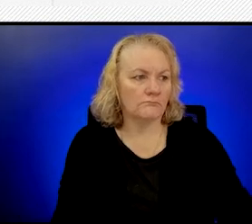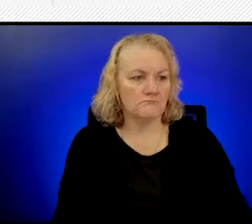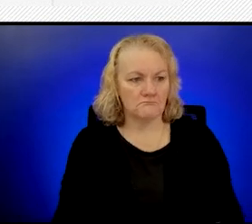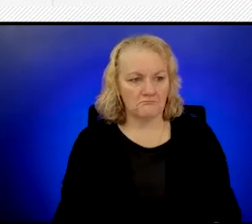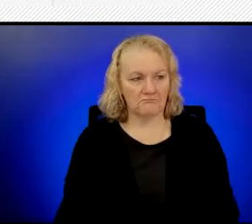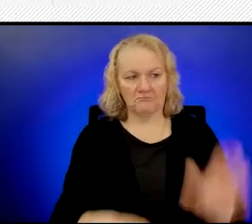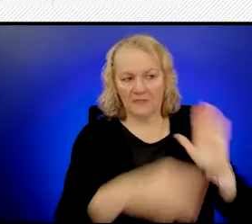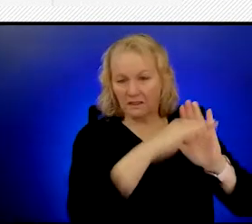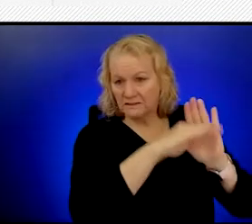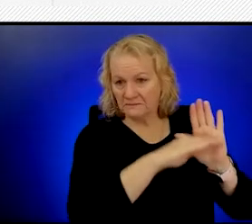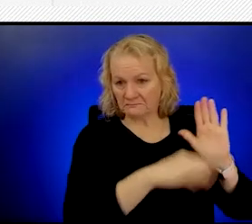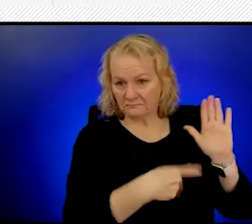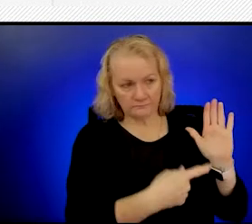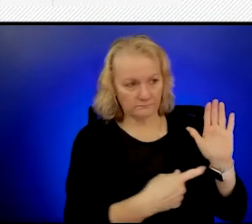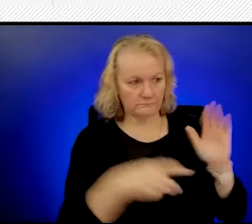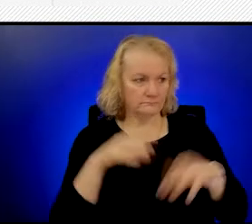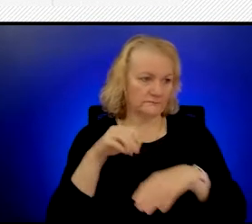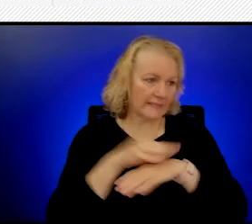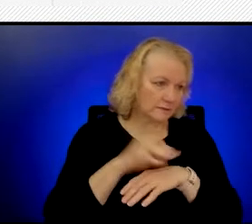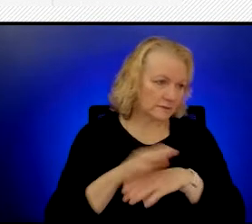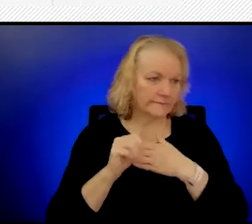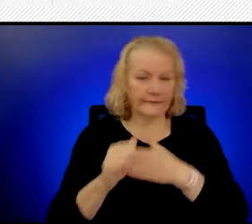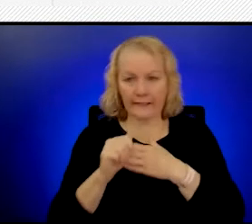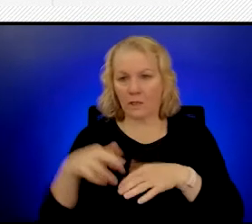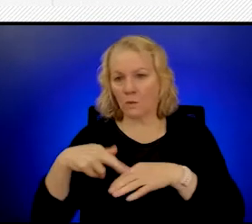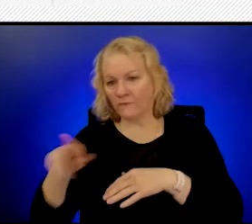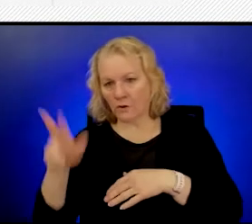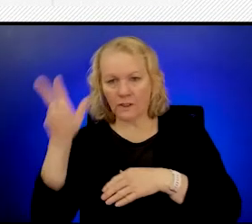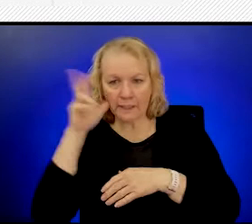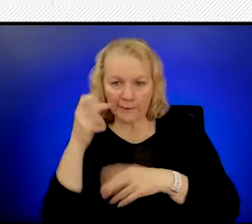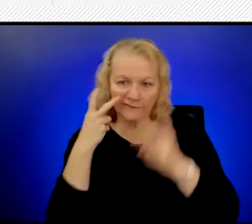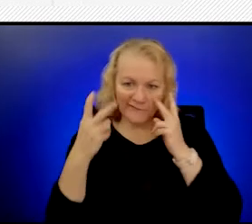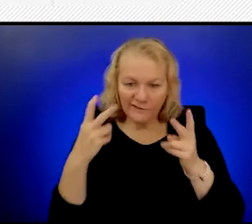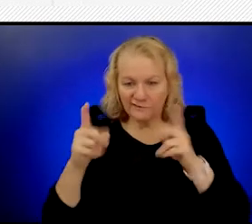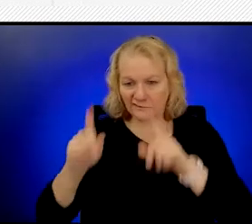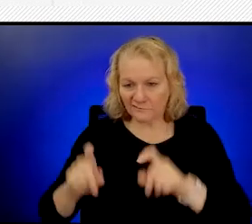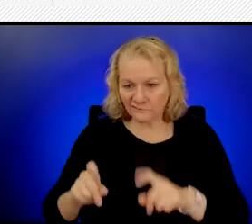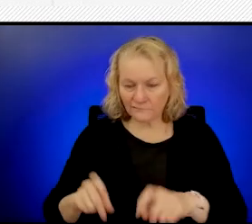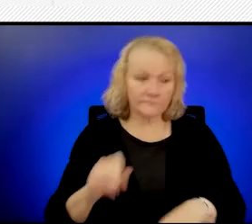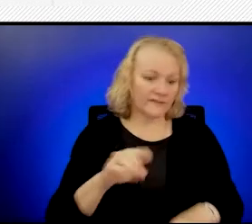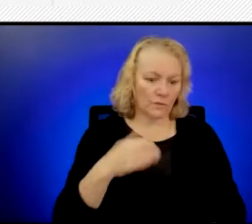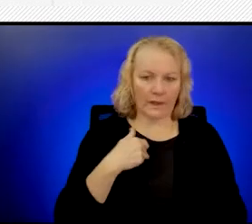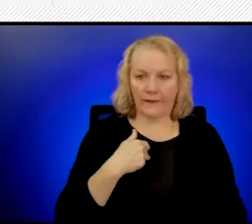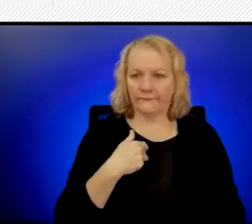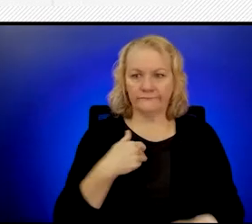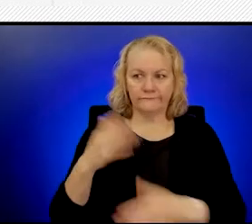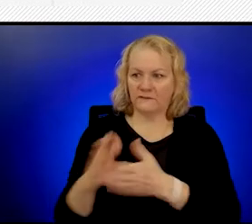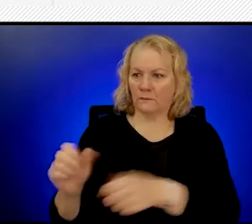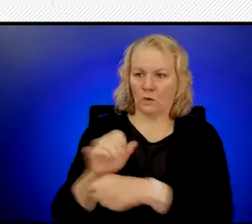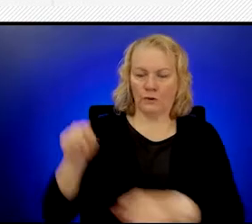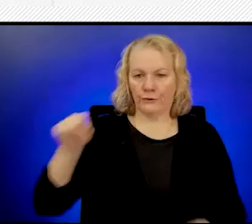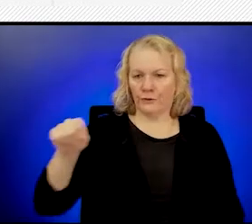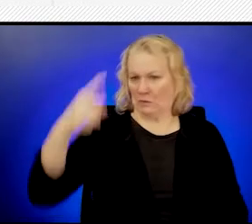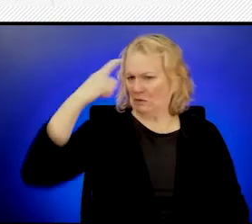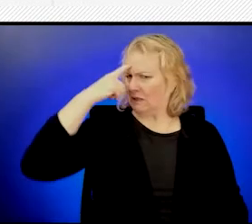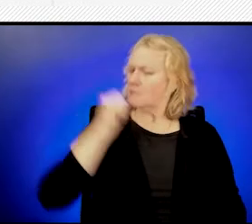guidance, referrals for hearing, vision, and other examinations. So if you've got an employee that you think is